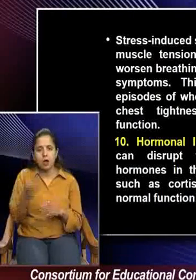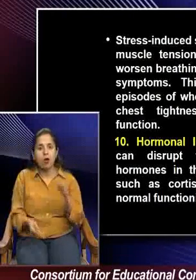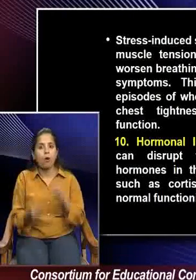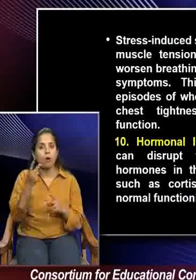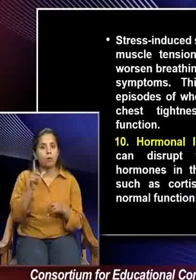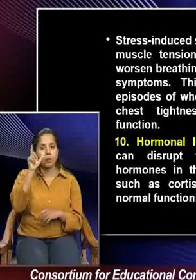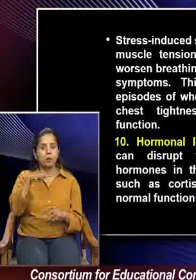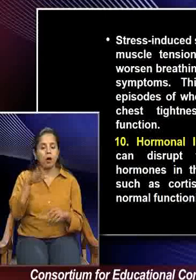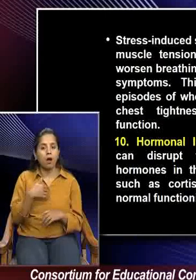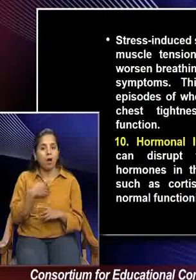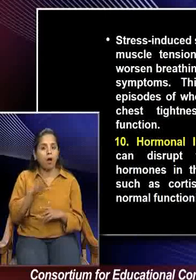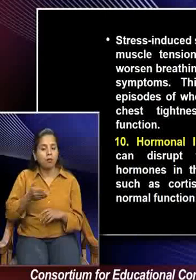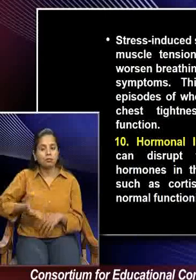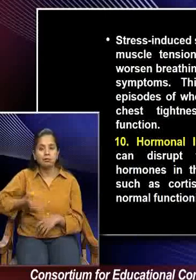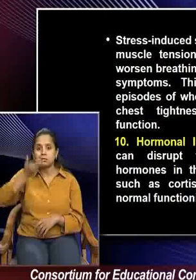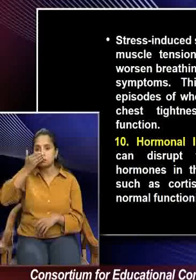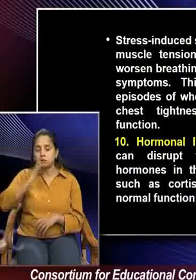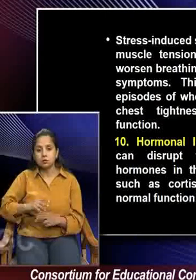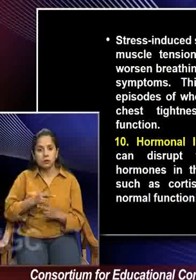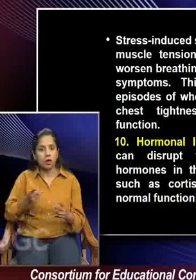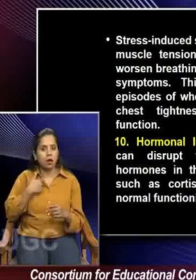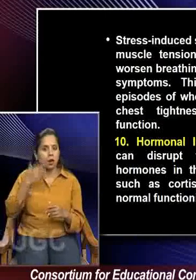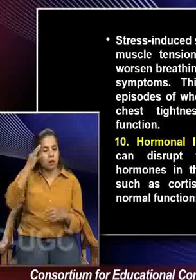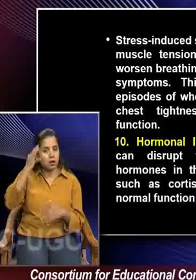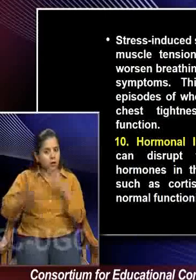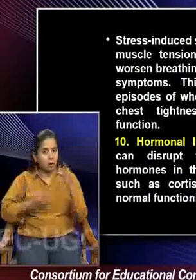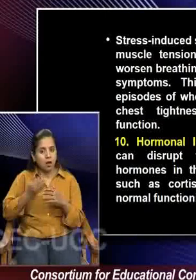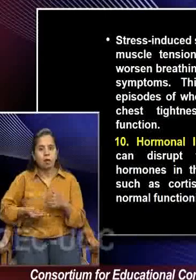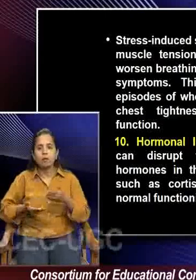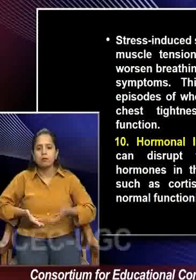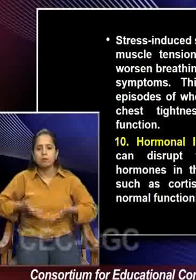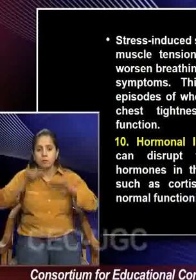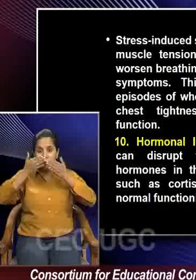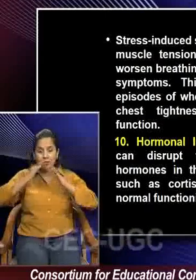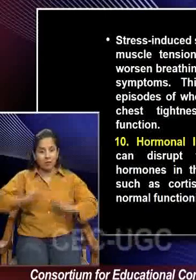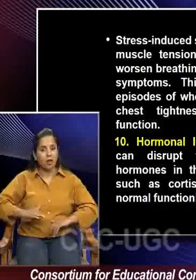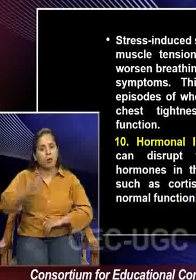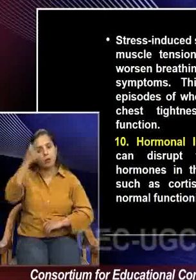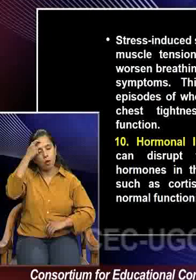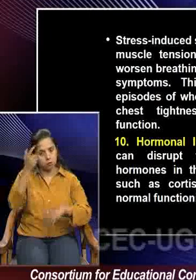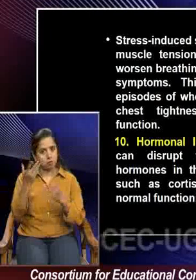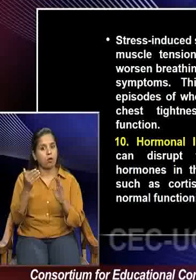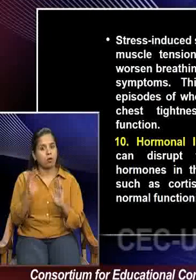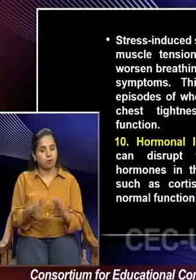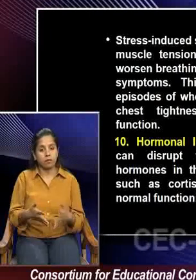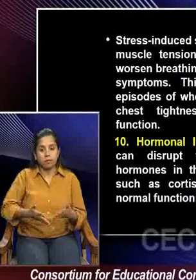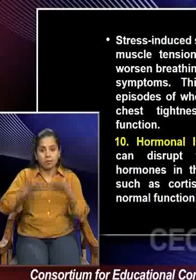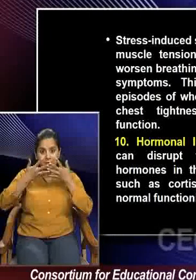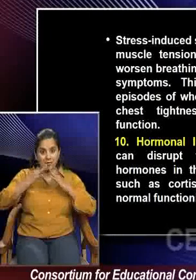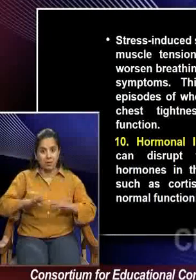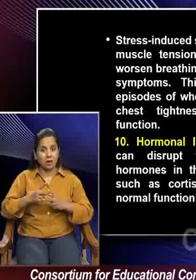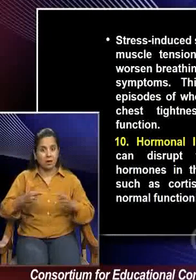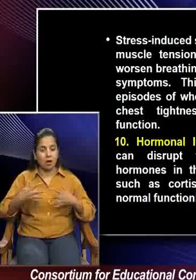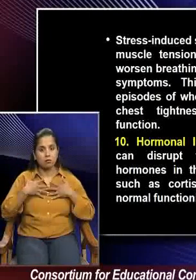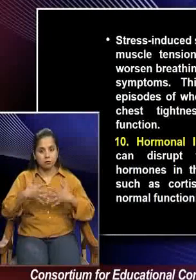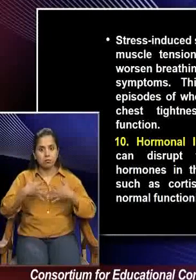hyperventilation can actually create a breathing problem and respiratory